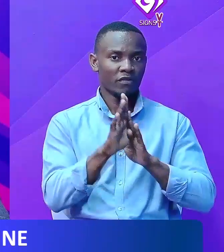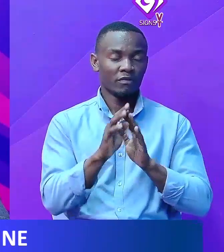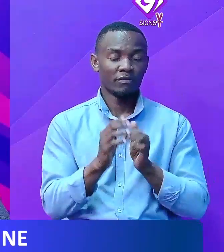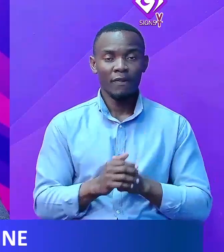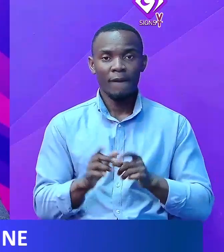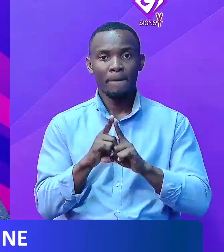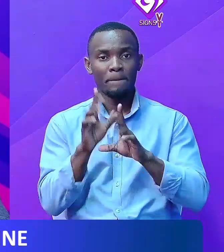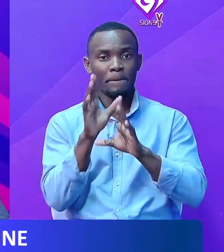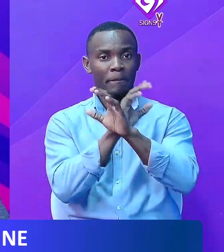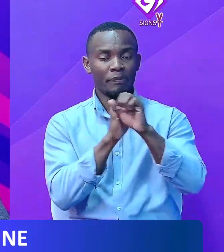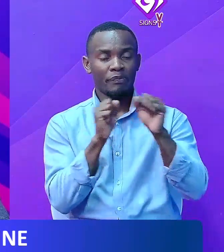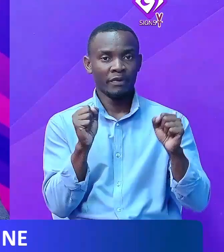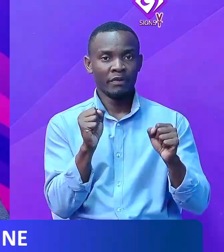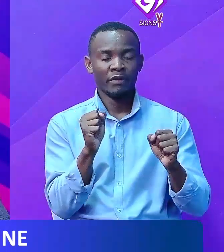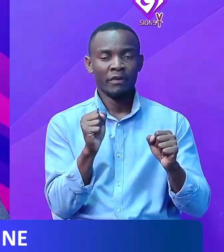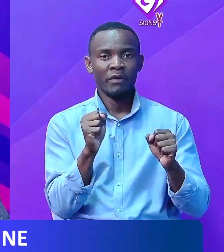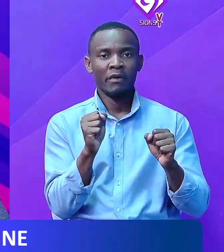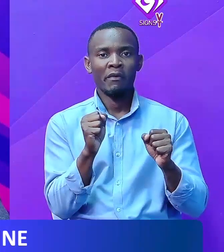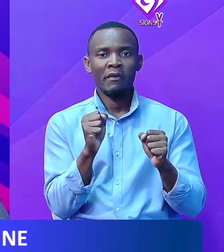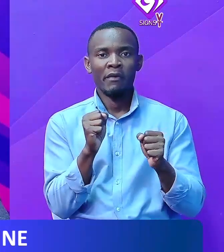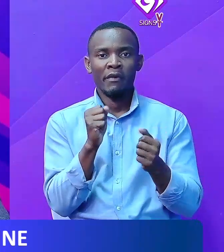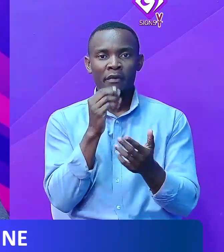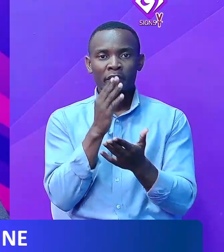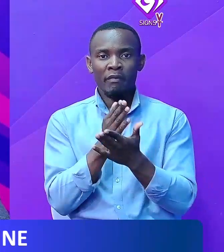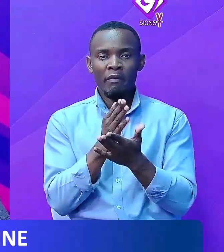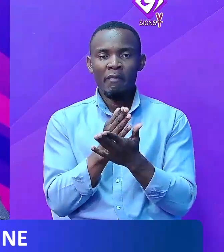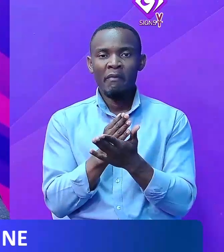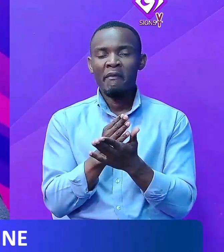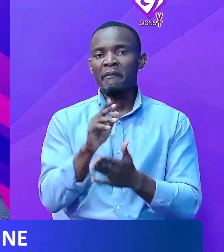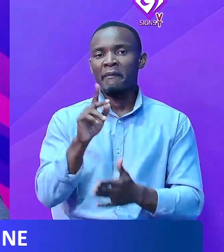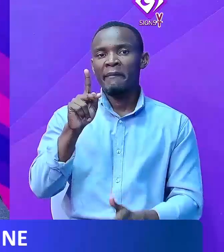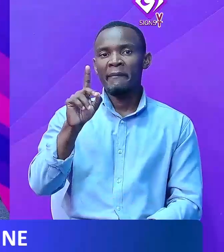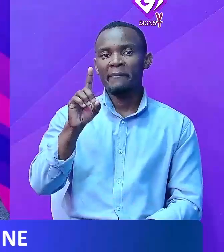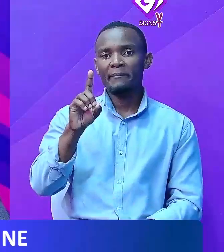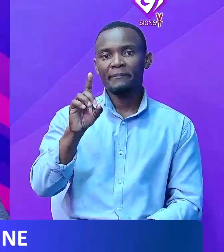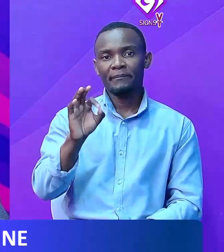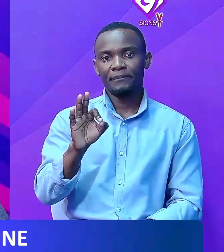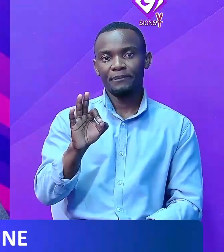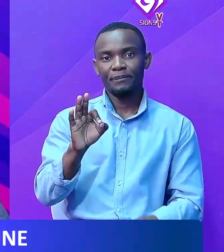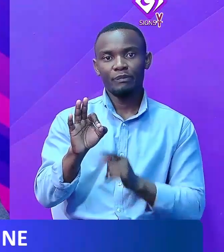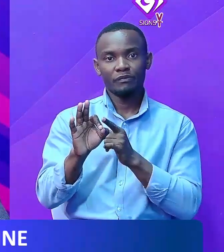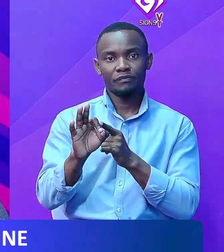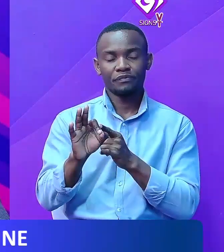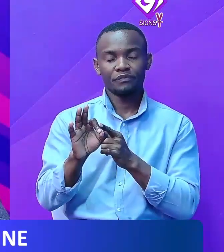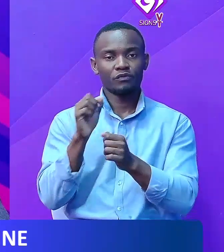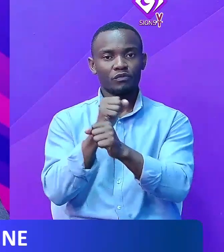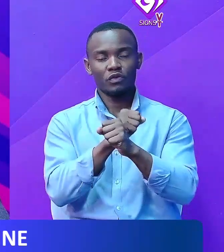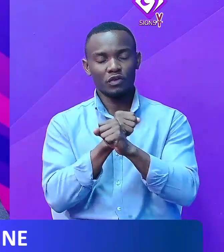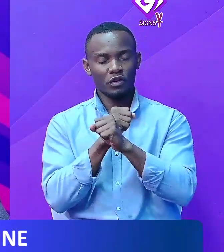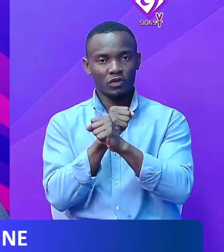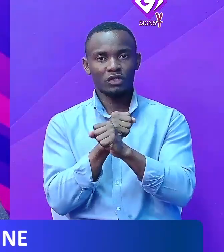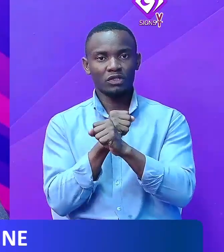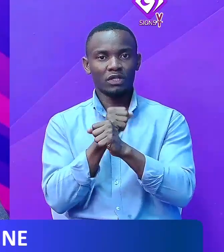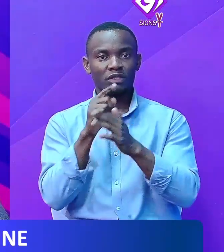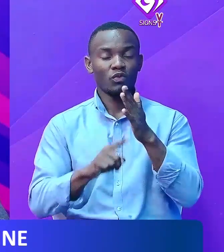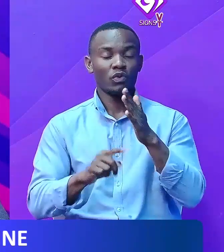speaking. The president reaffirmed the Kenya Defence Forces' central role in safeguarding the nation's